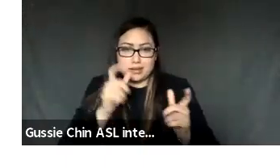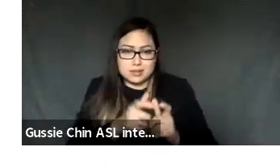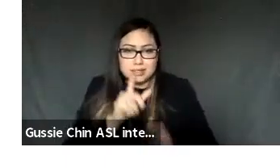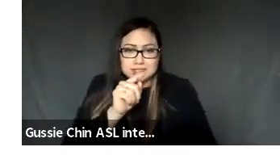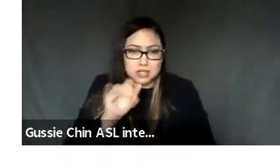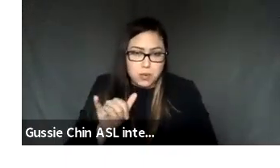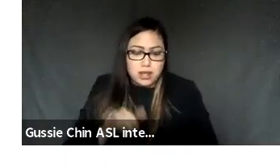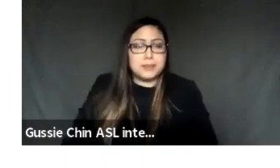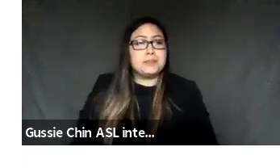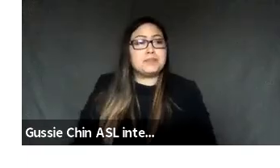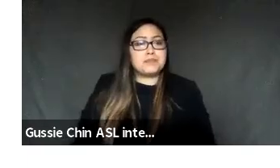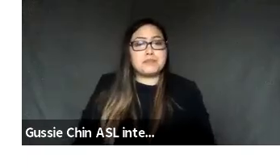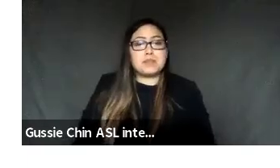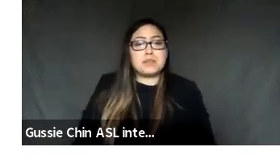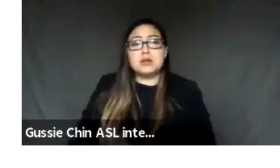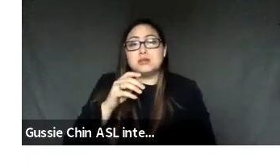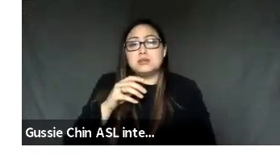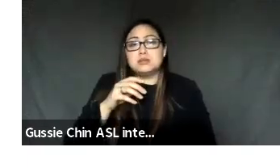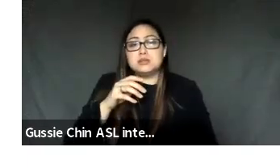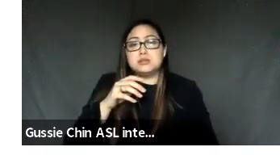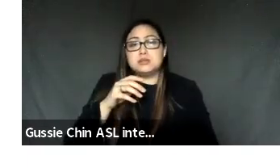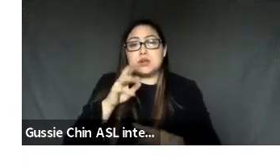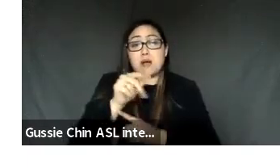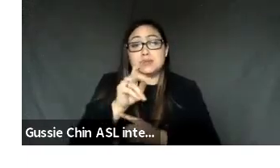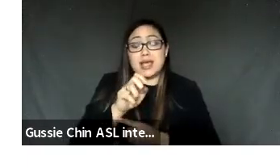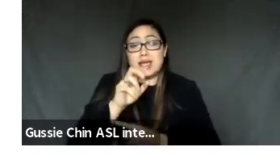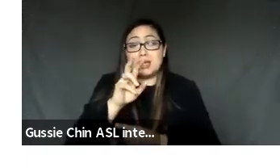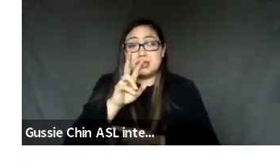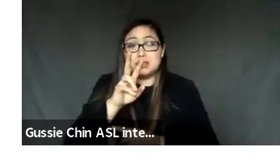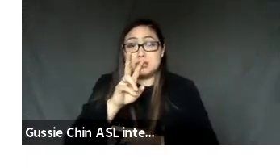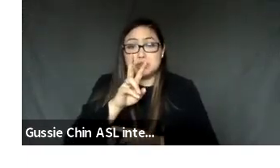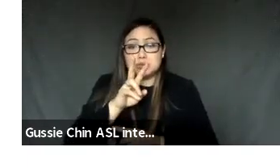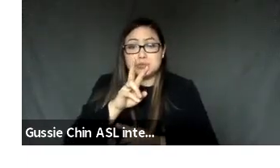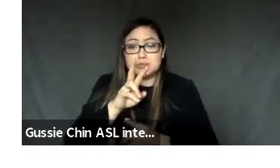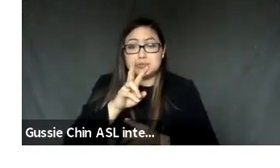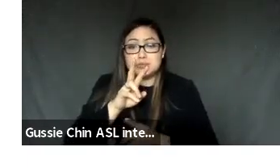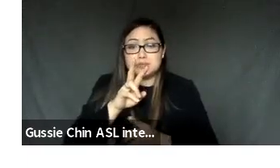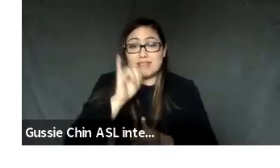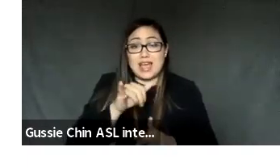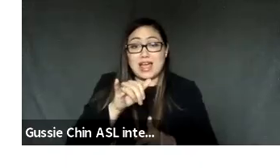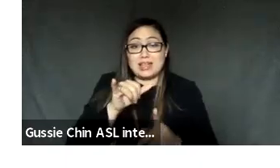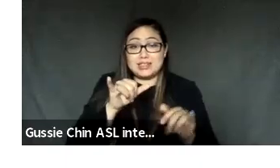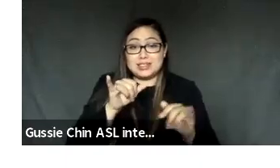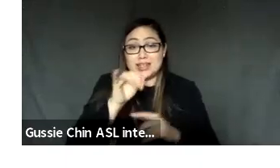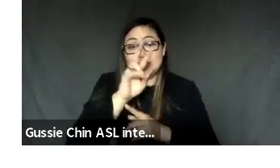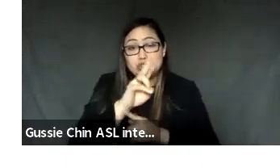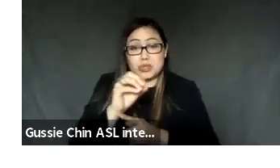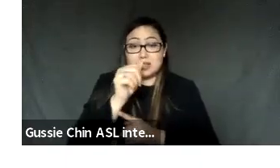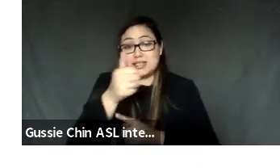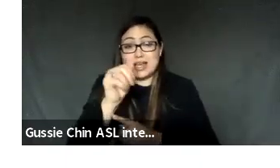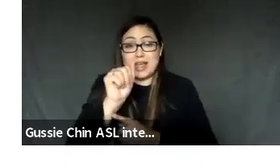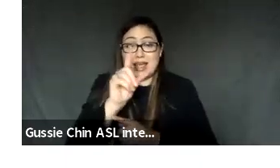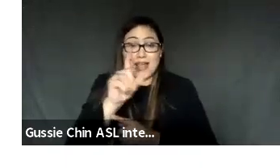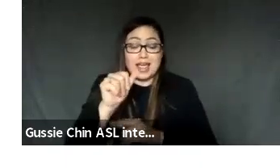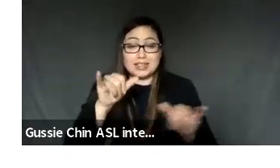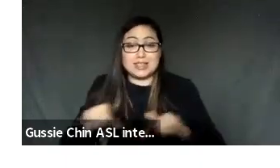to update the 2010 ADA standards is very time consuming and long. Um, I would hope that